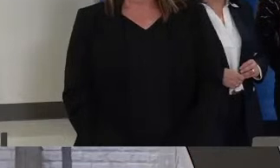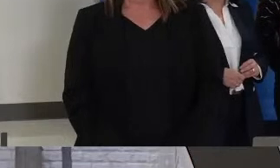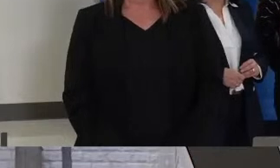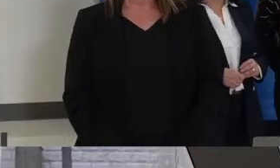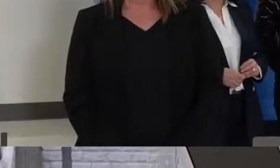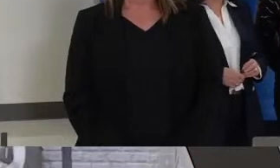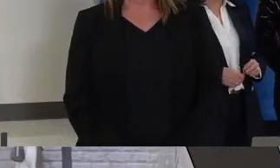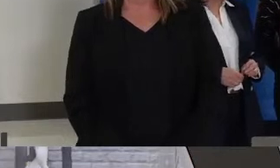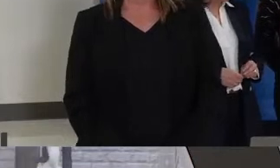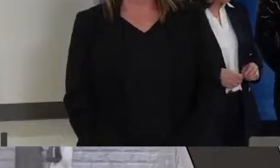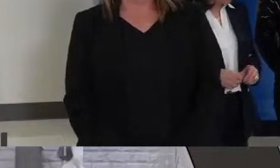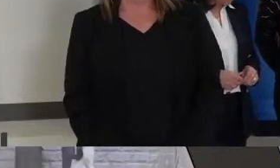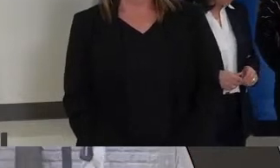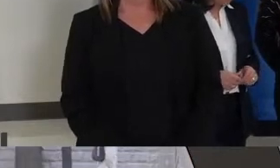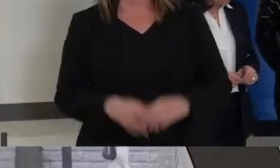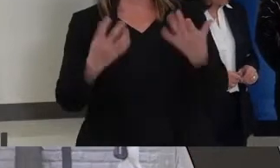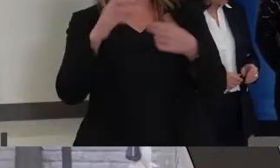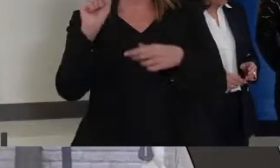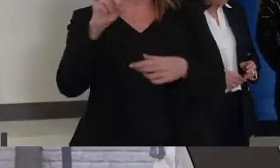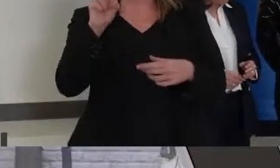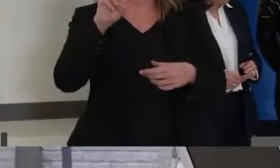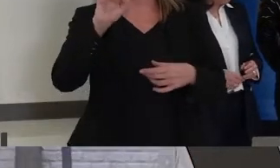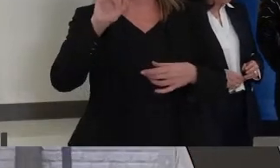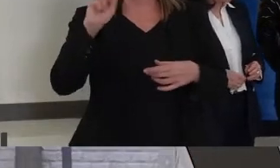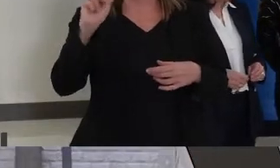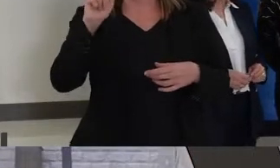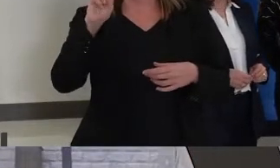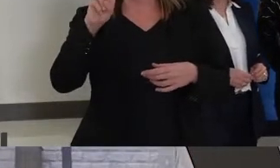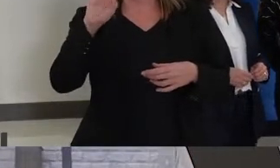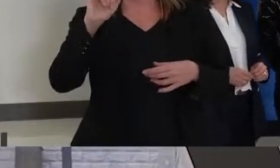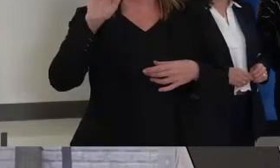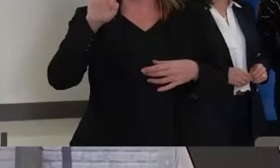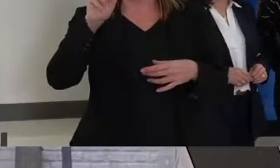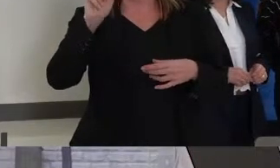Hi, Governor. Gary Worth, San Diego Union Tribune. I think you said